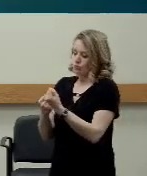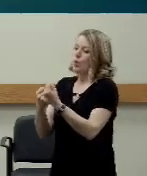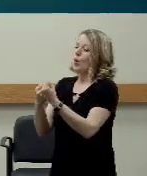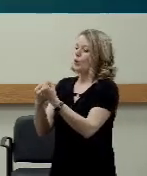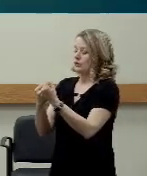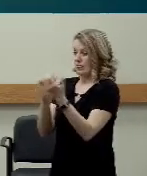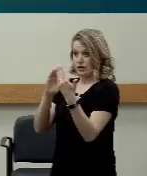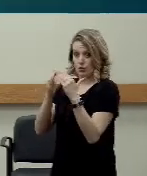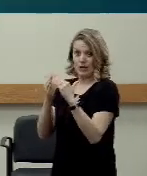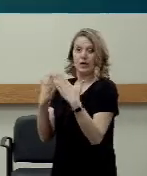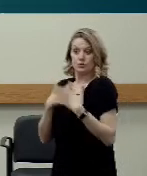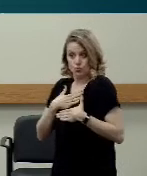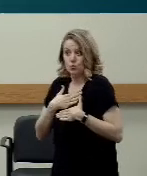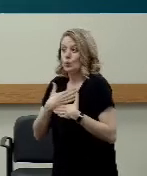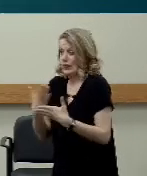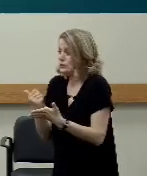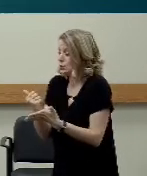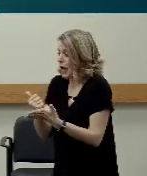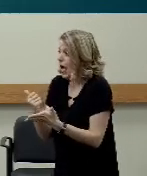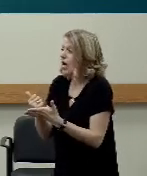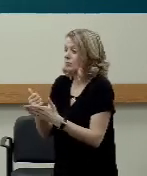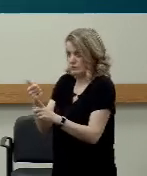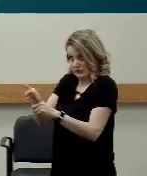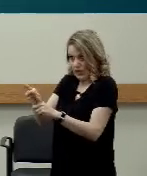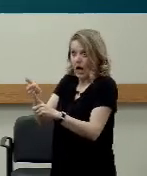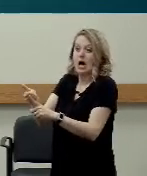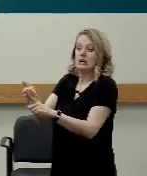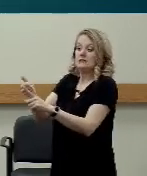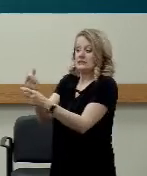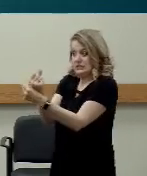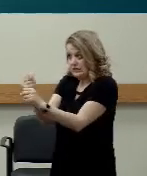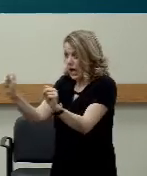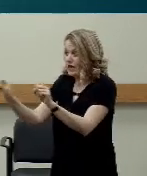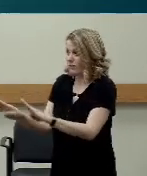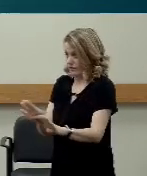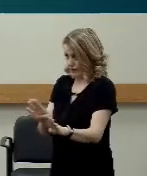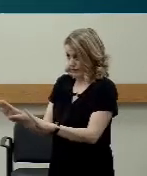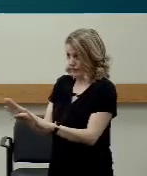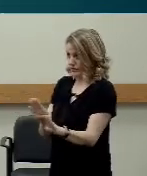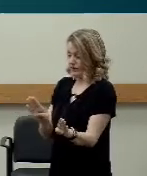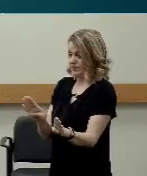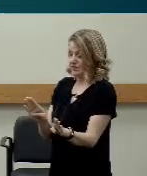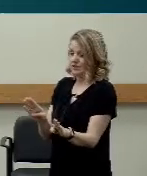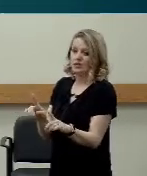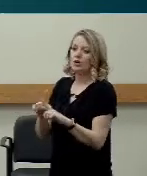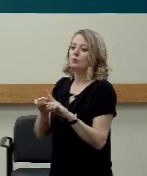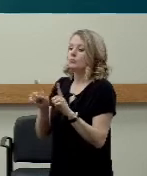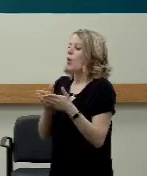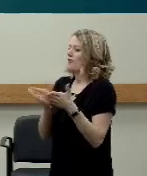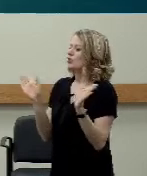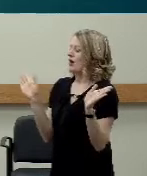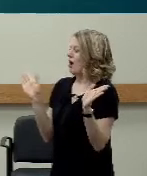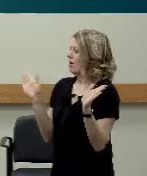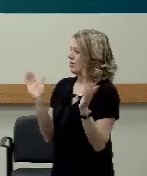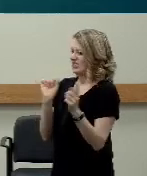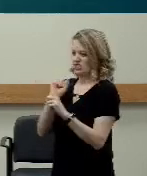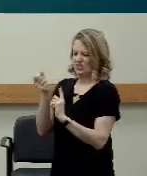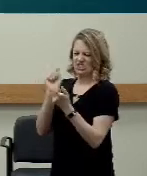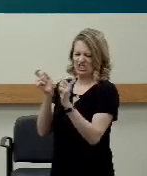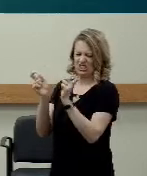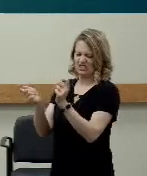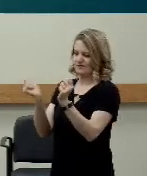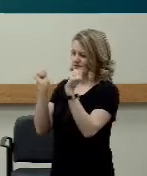to participate and behave safely, but overall we have a rapidly changing situation, and that